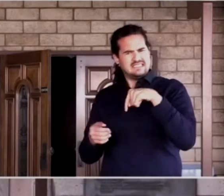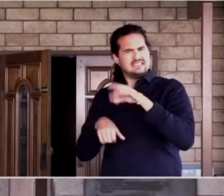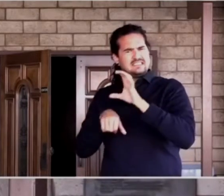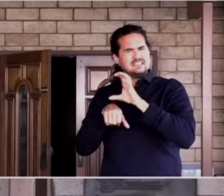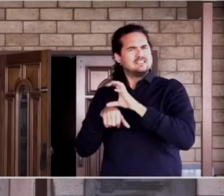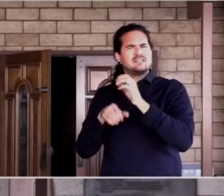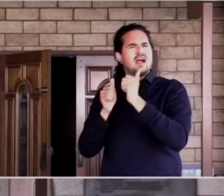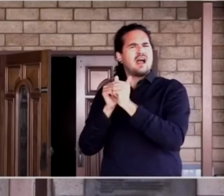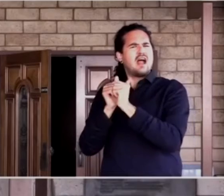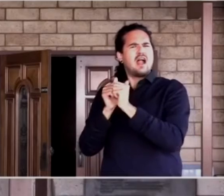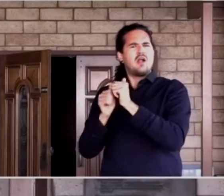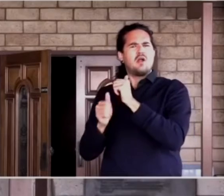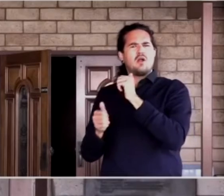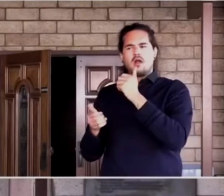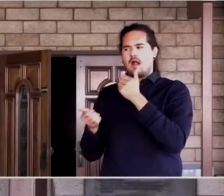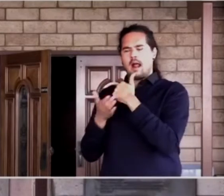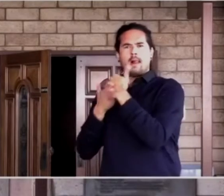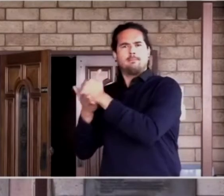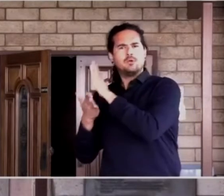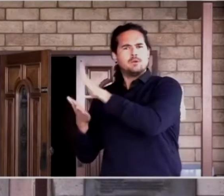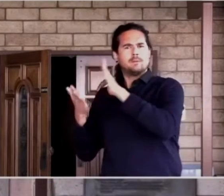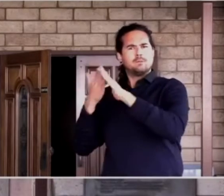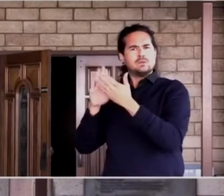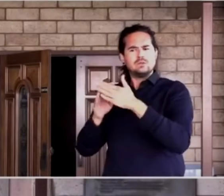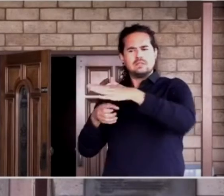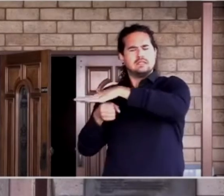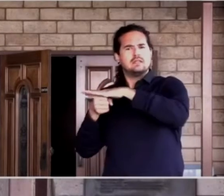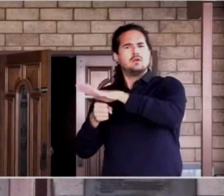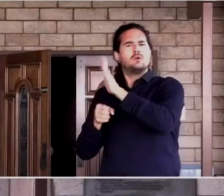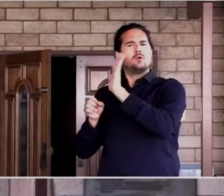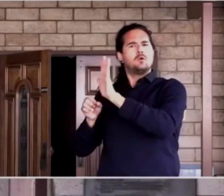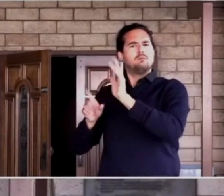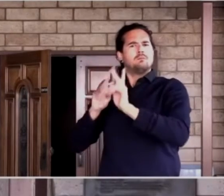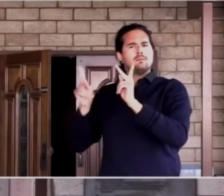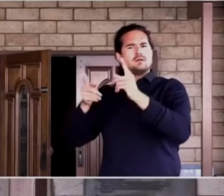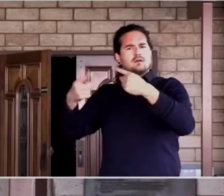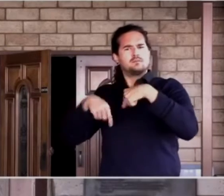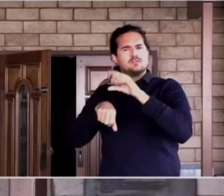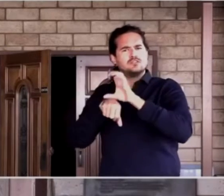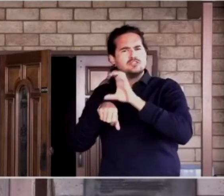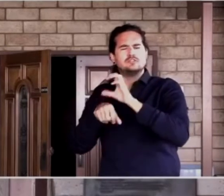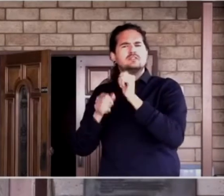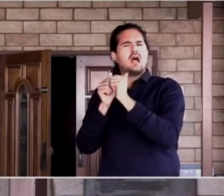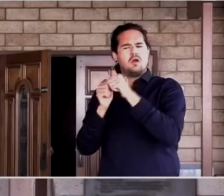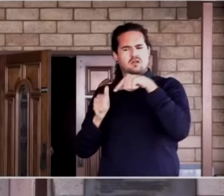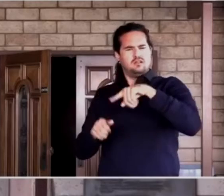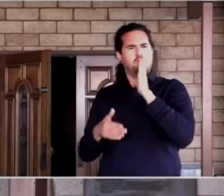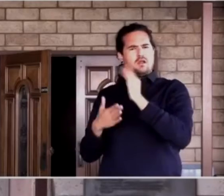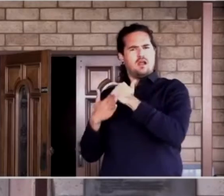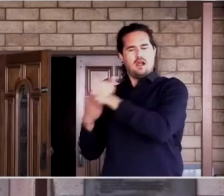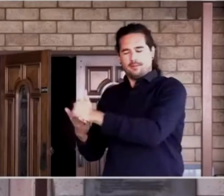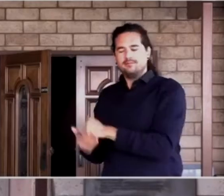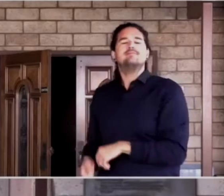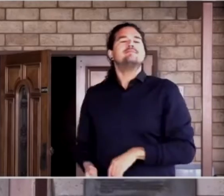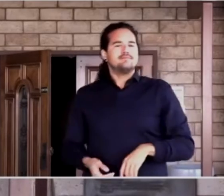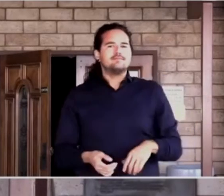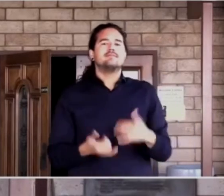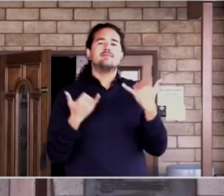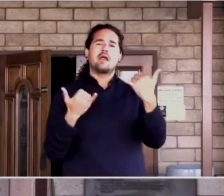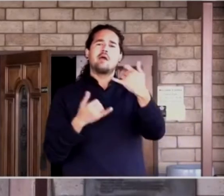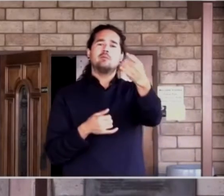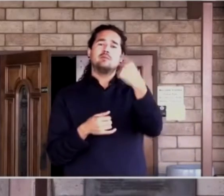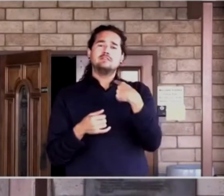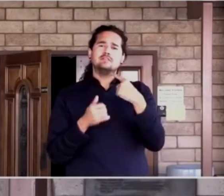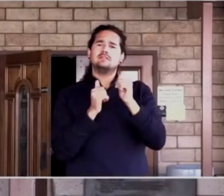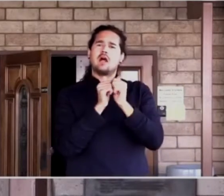your community and the congregation you serve? Absolutely. So the question was about how our community has been impacted. And so the